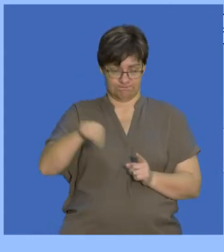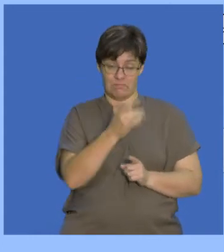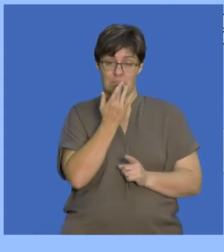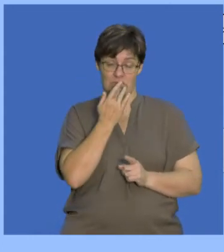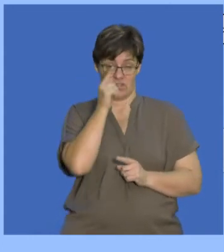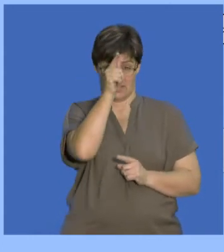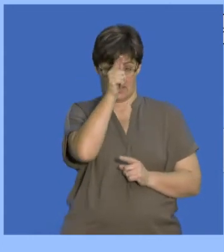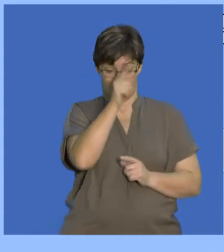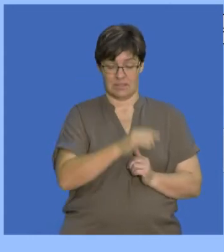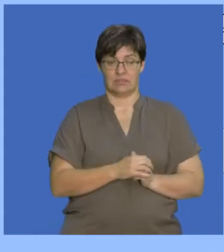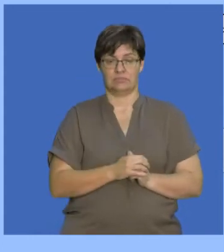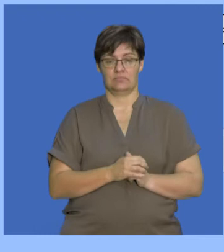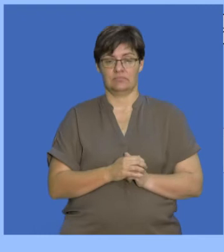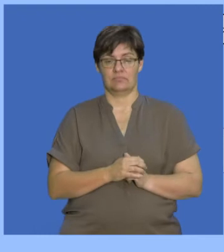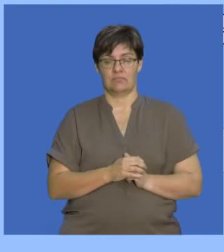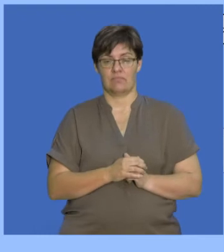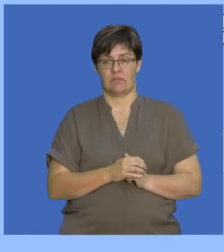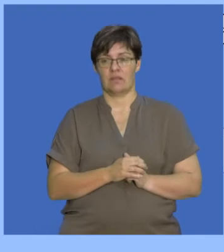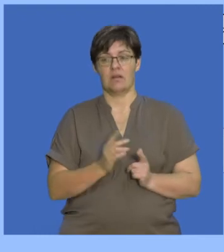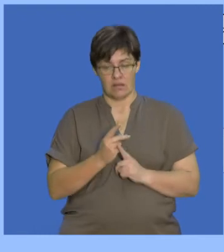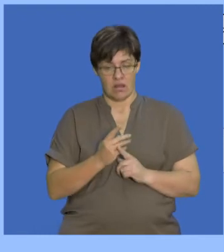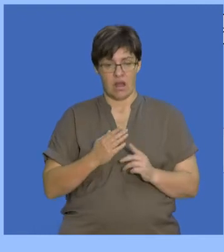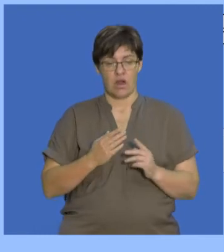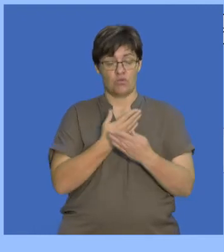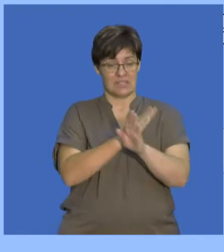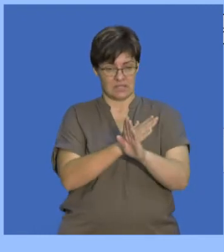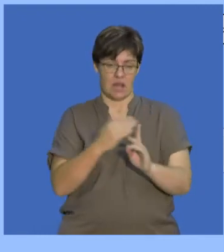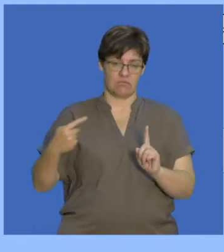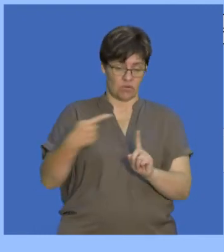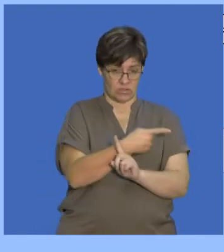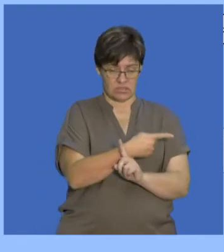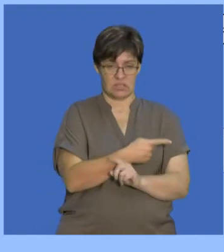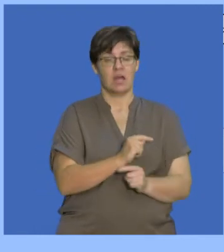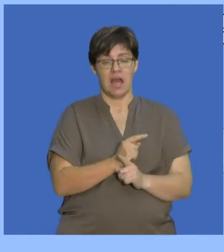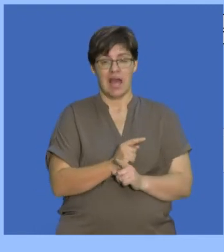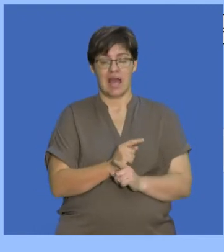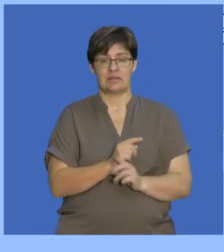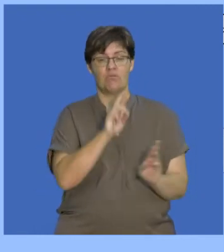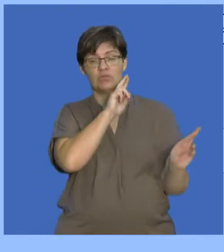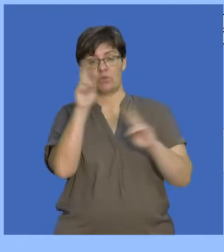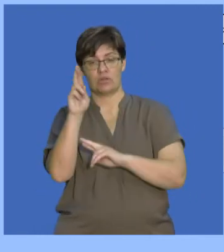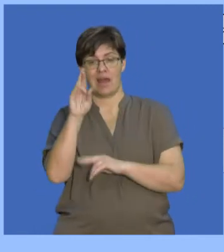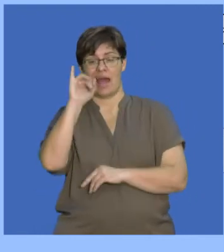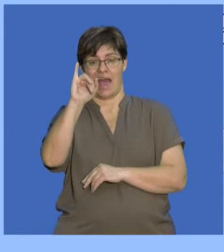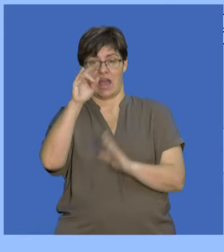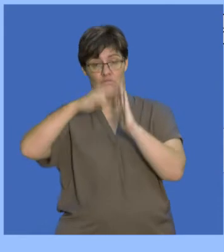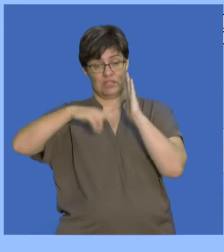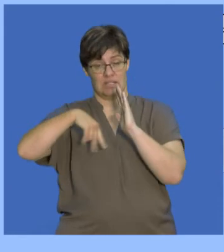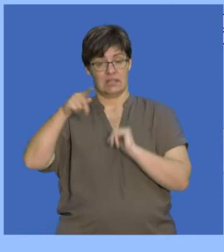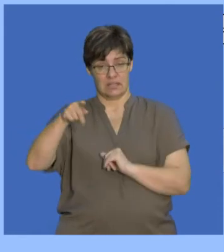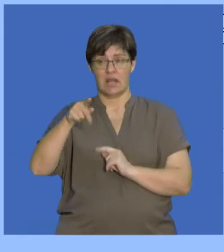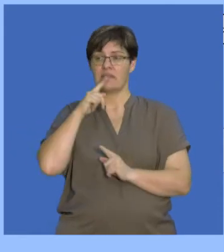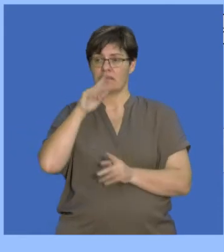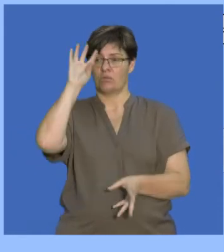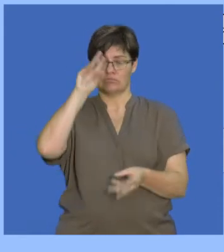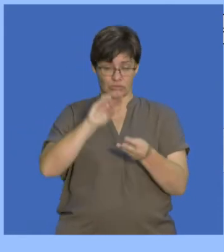the voltage across the resistor, and that's the corresponding current reading. So that current is actually the total current. So